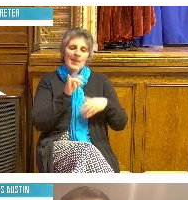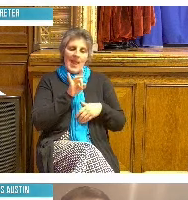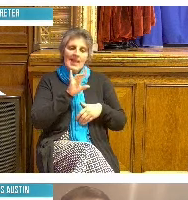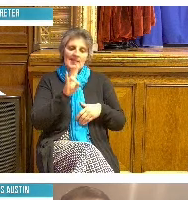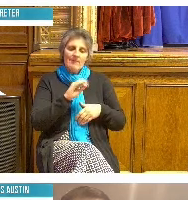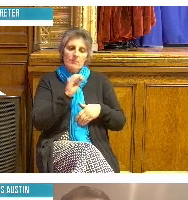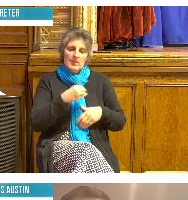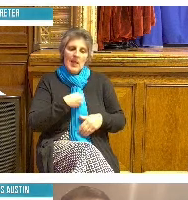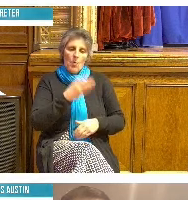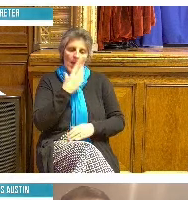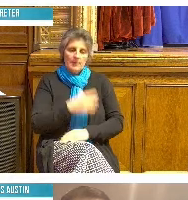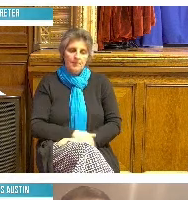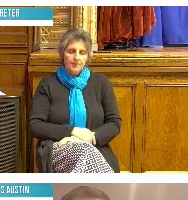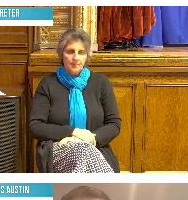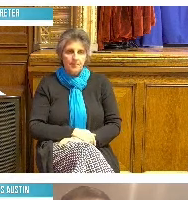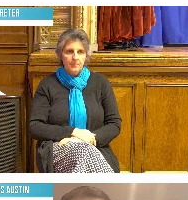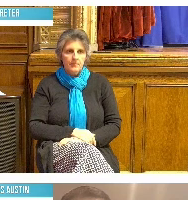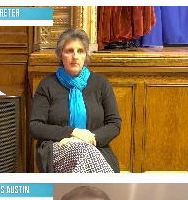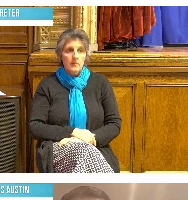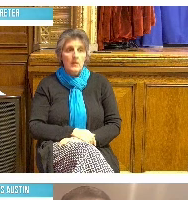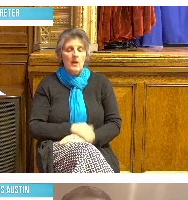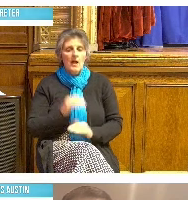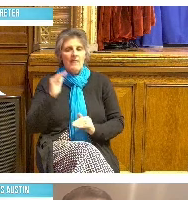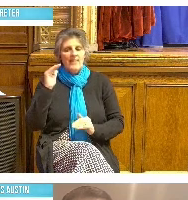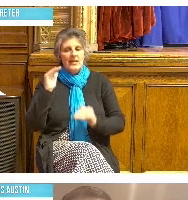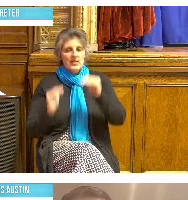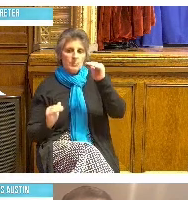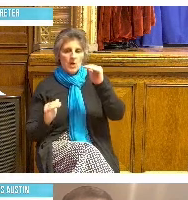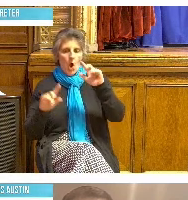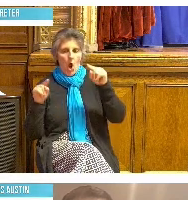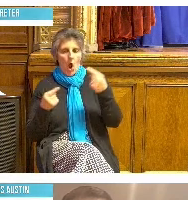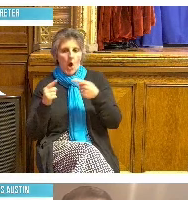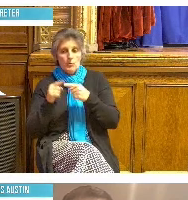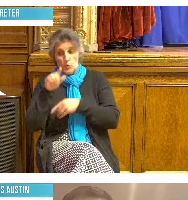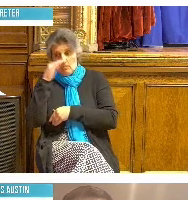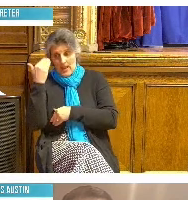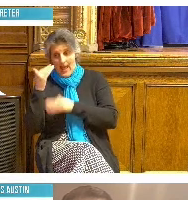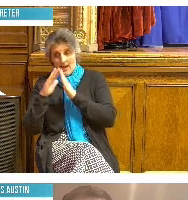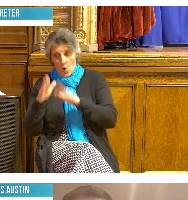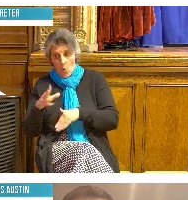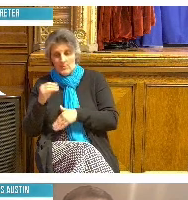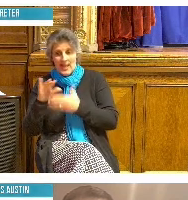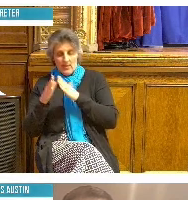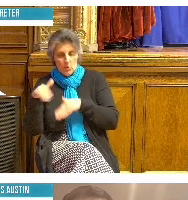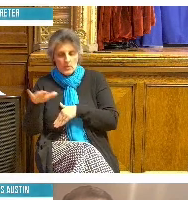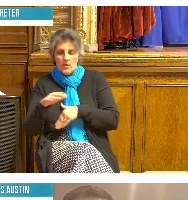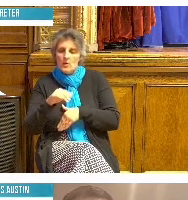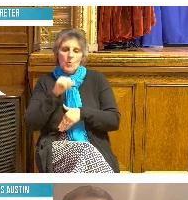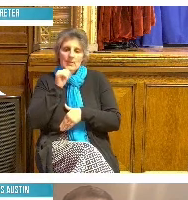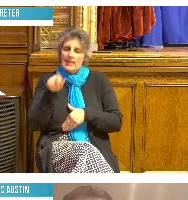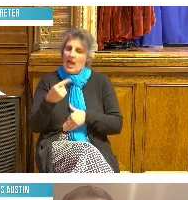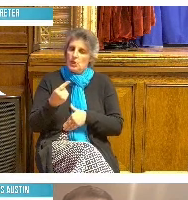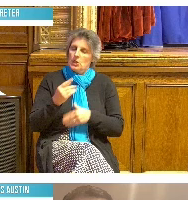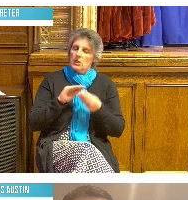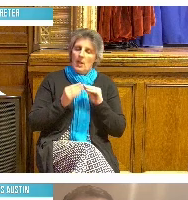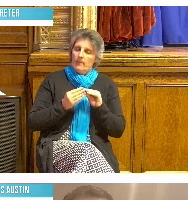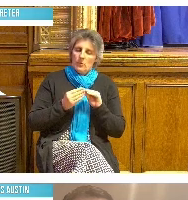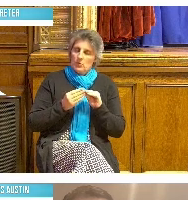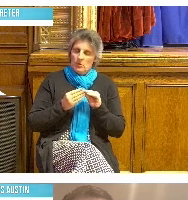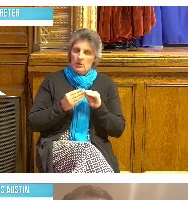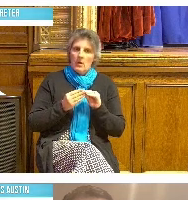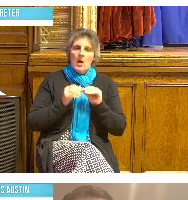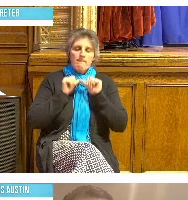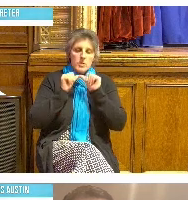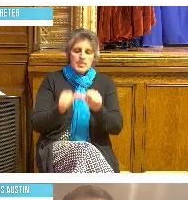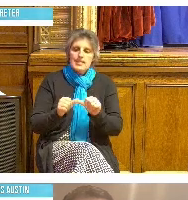87% white. The disproportionate harm done to Black households and communities was not simply a matter of numbers.